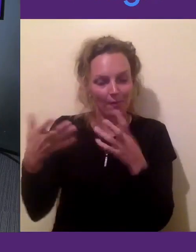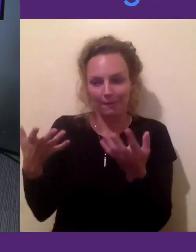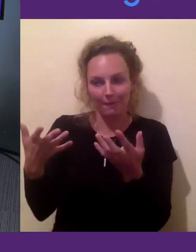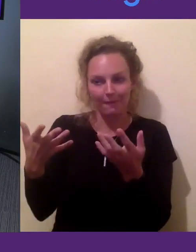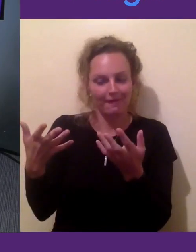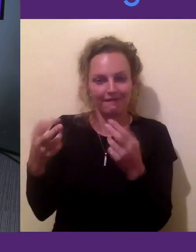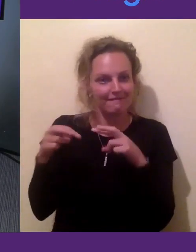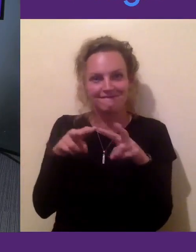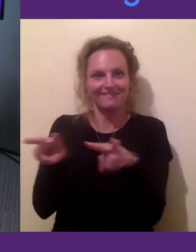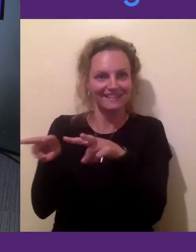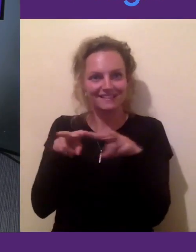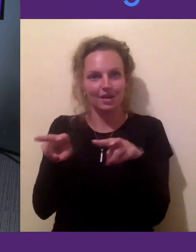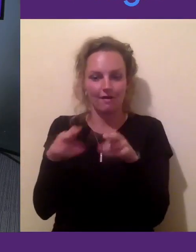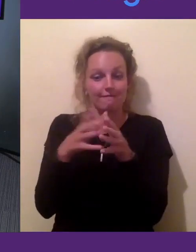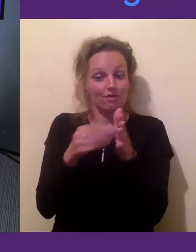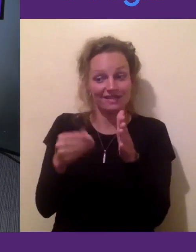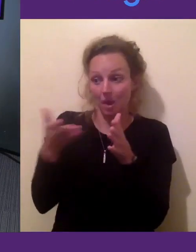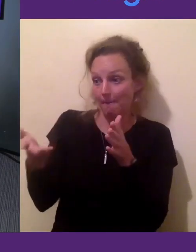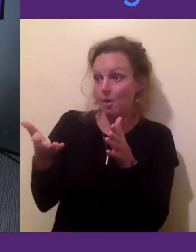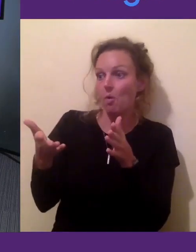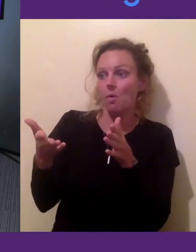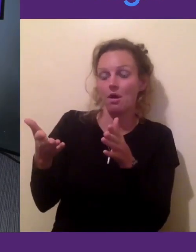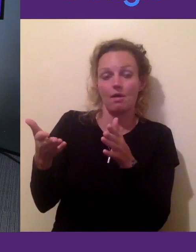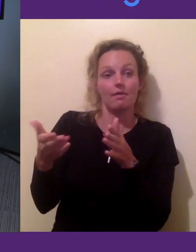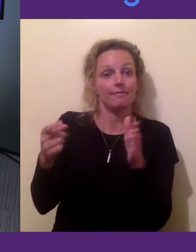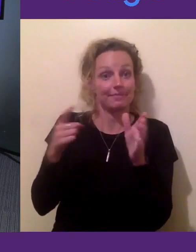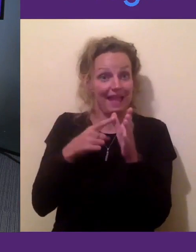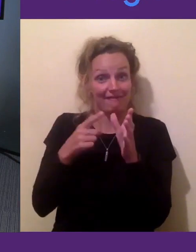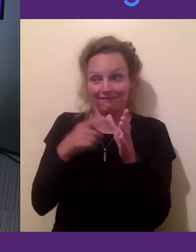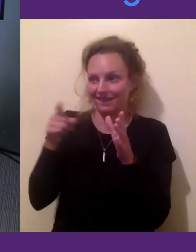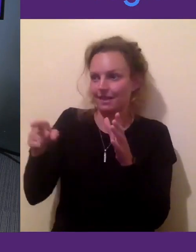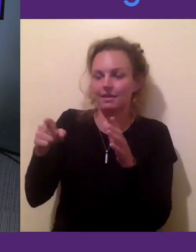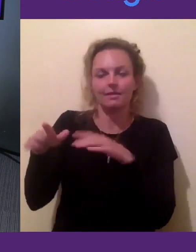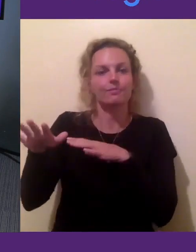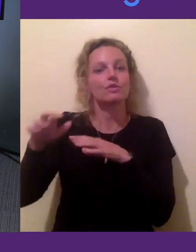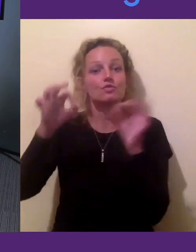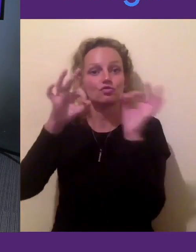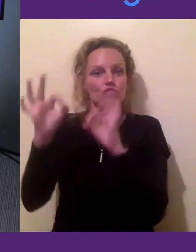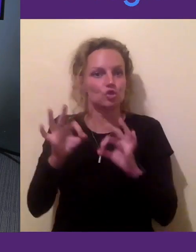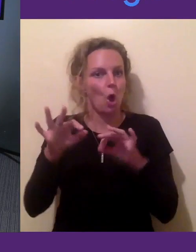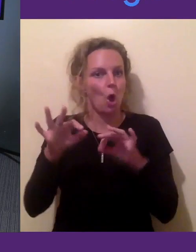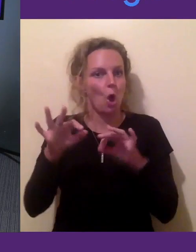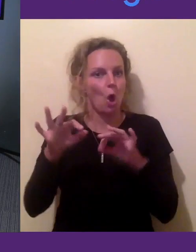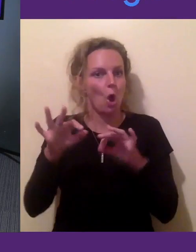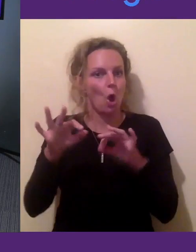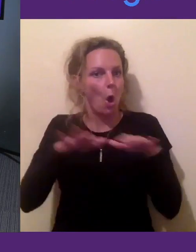his experience, but I imagine, James, if you are turning around and saying,